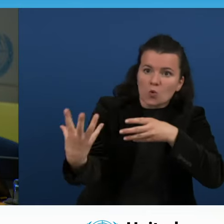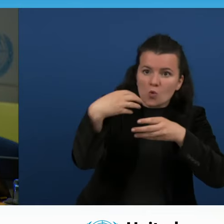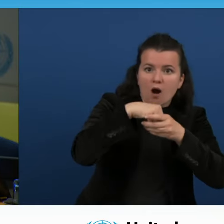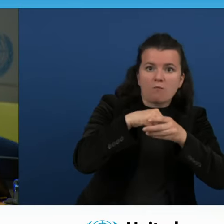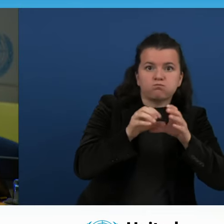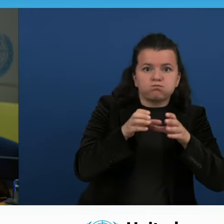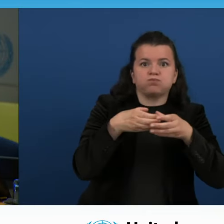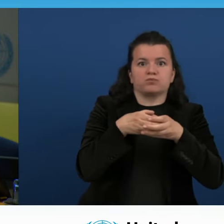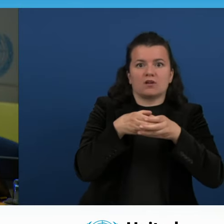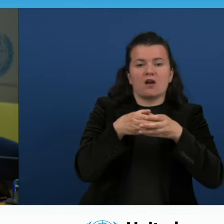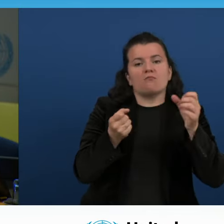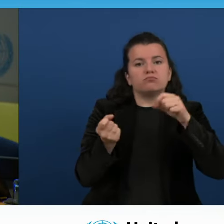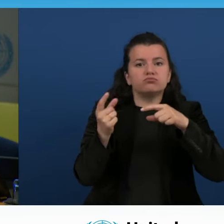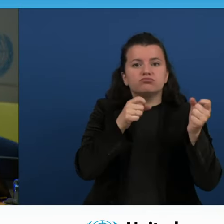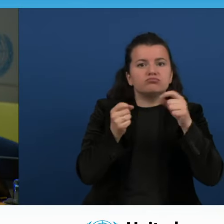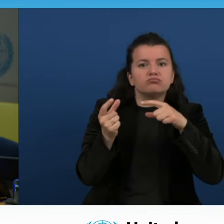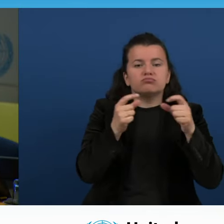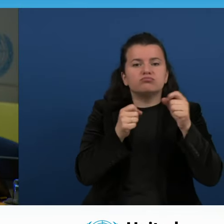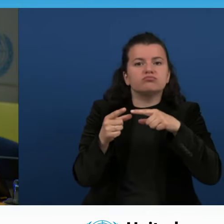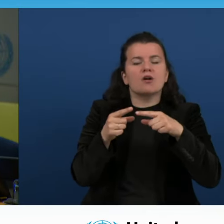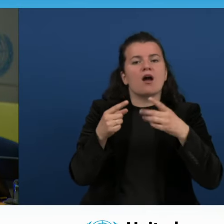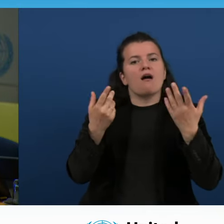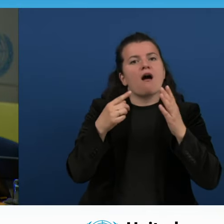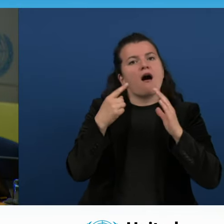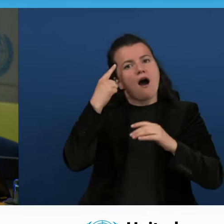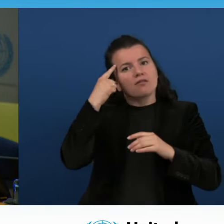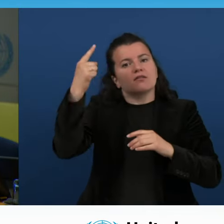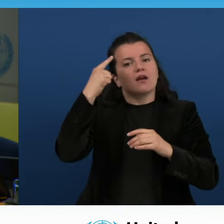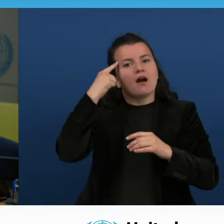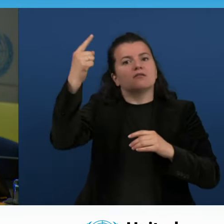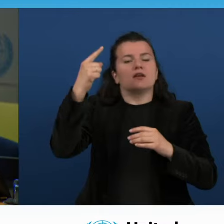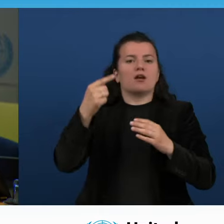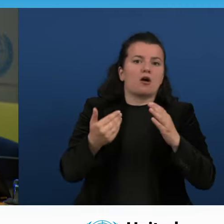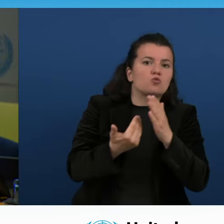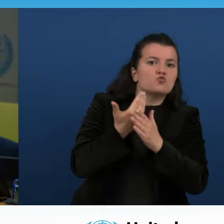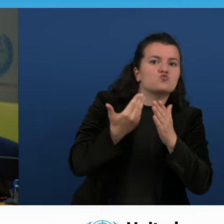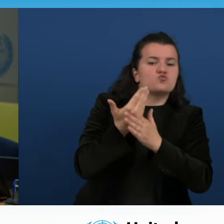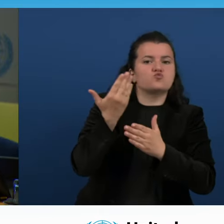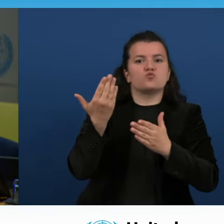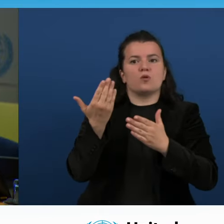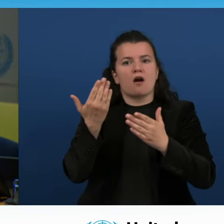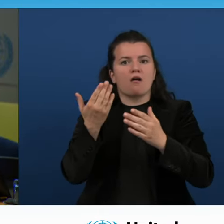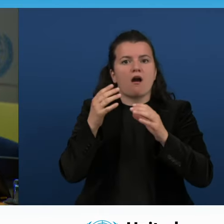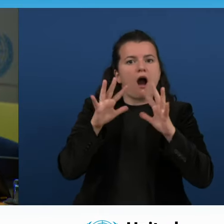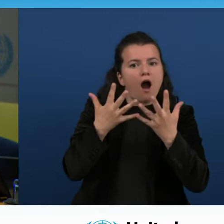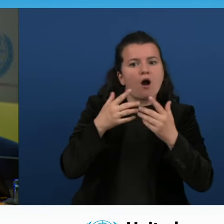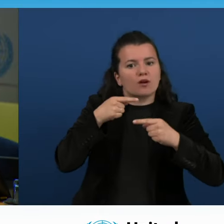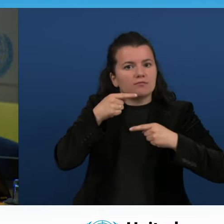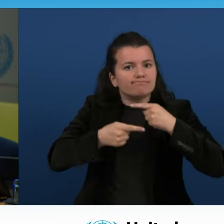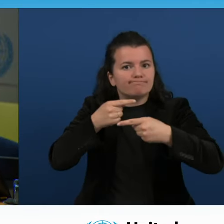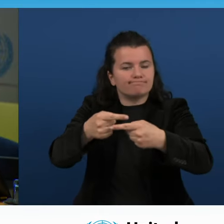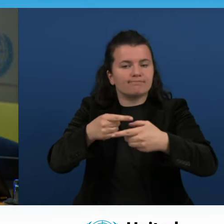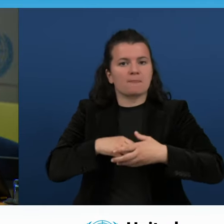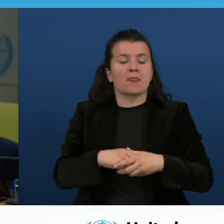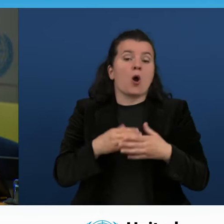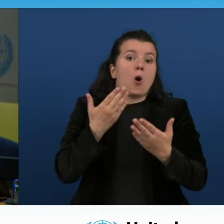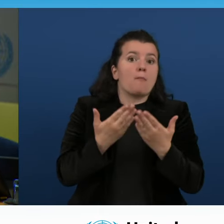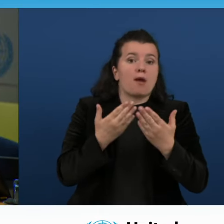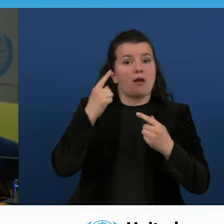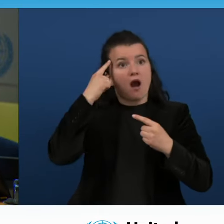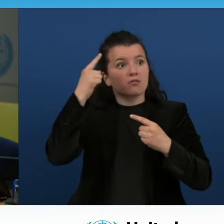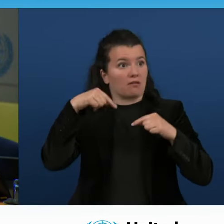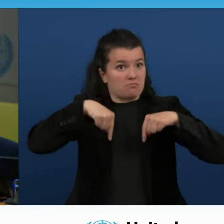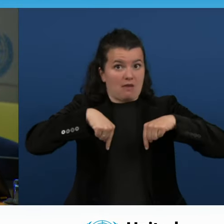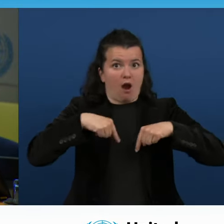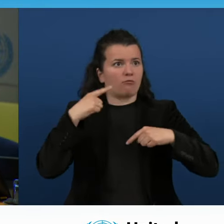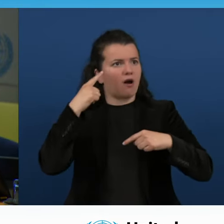brainstorming session where you can discuss some of the ideas that you heard during the forum, and you can choose one that you are truly passionate about and try to